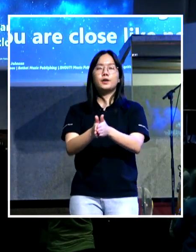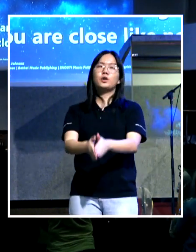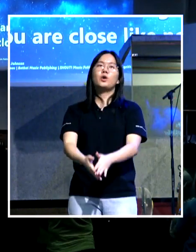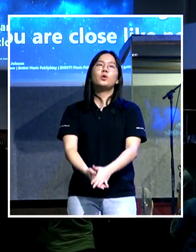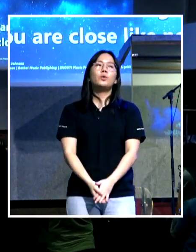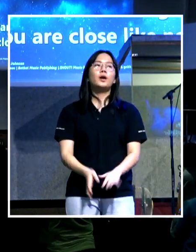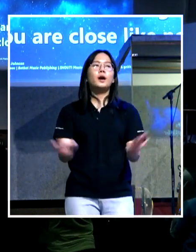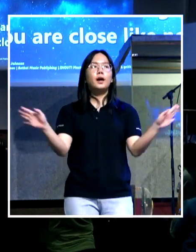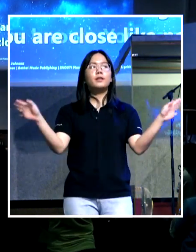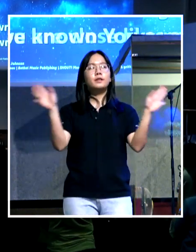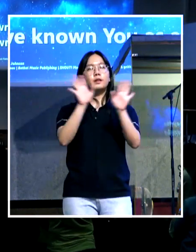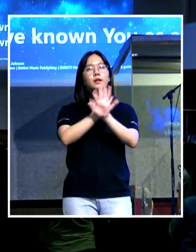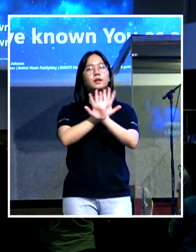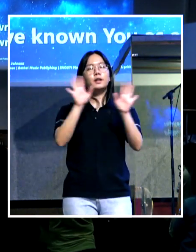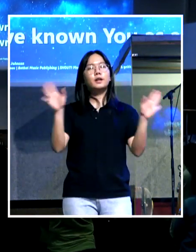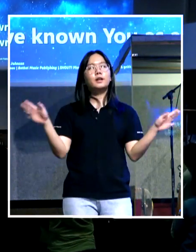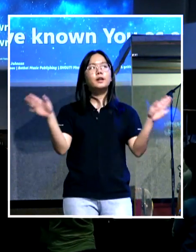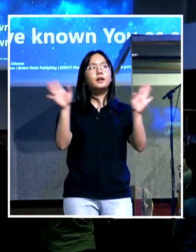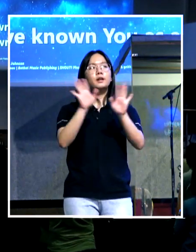no one